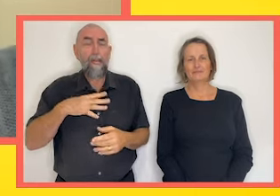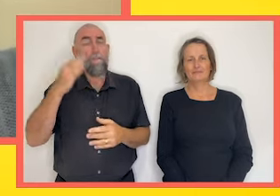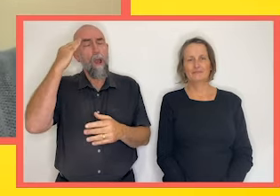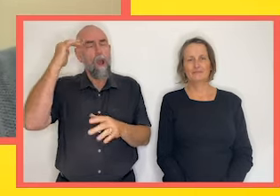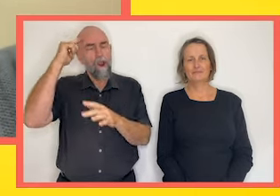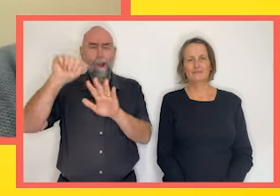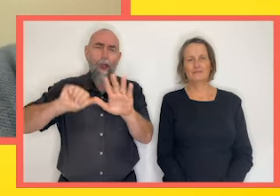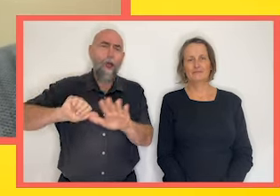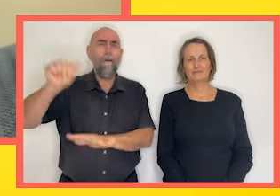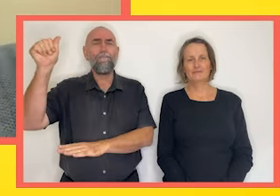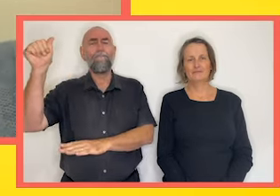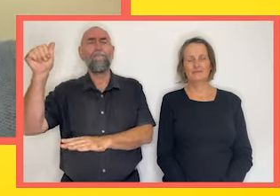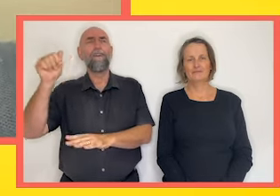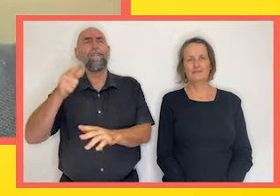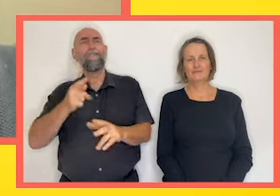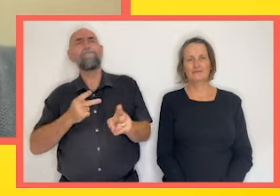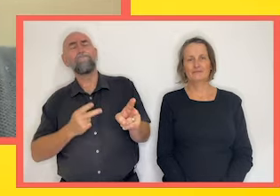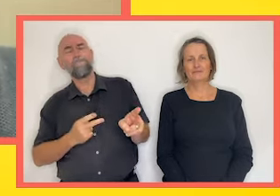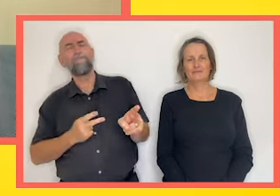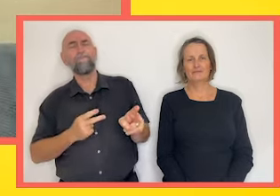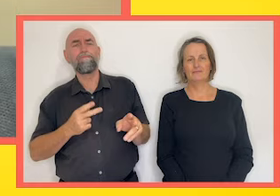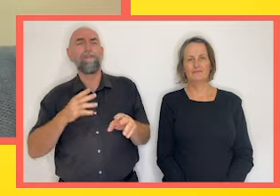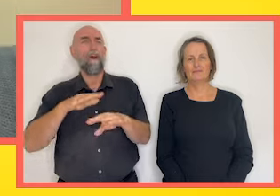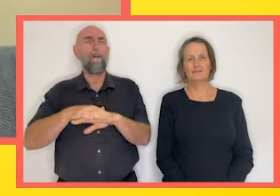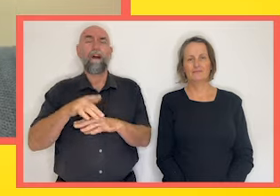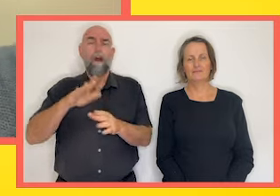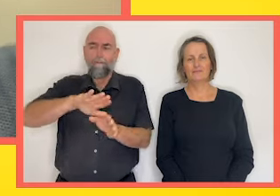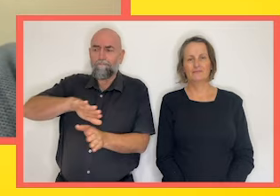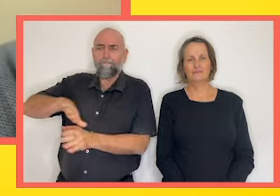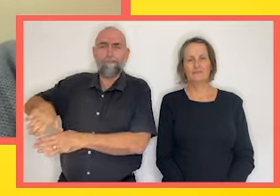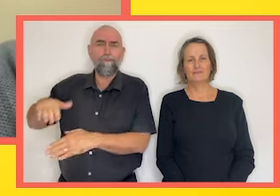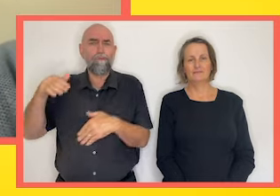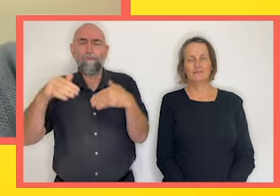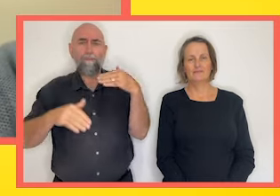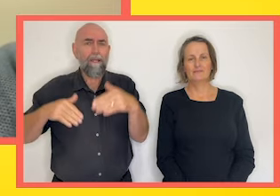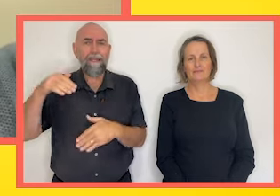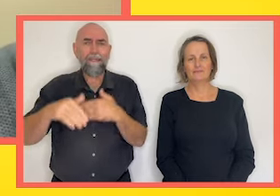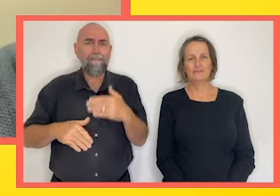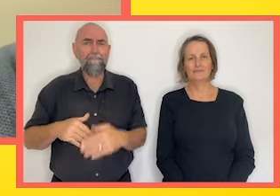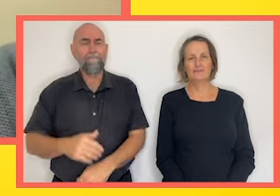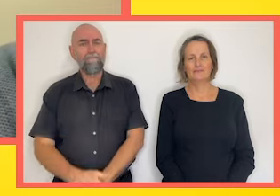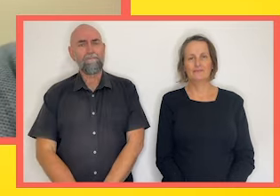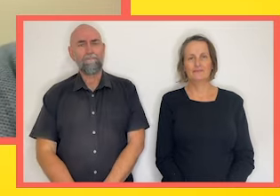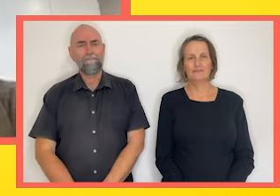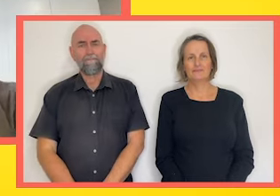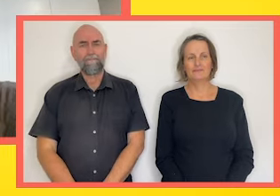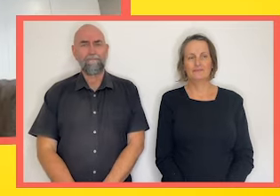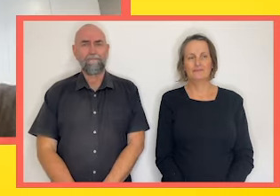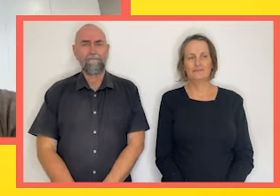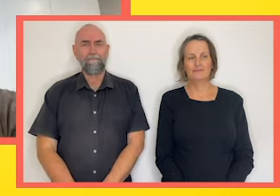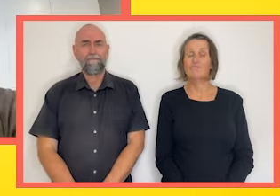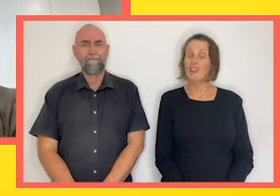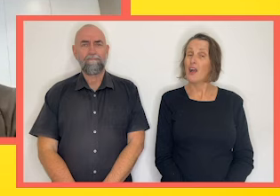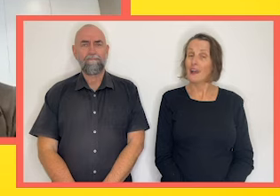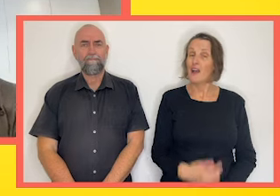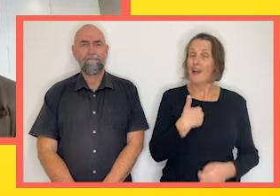switch off and you do something that is completely out of the other world? Yeah, well, there's a couple of